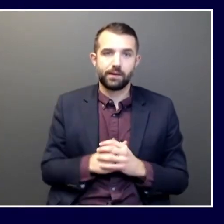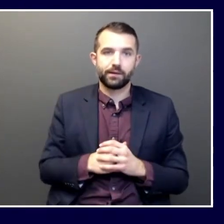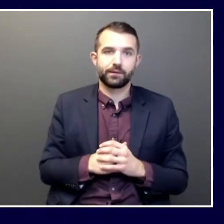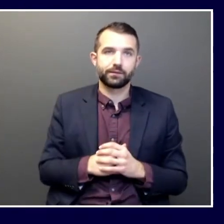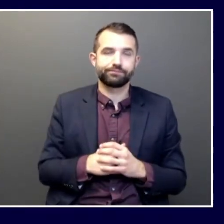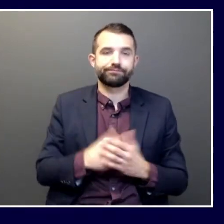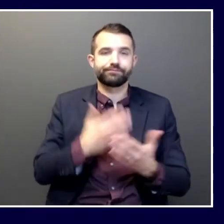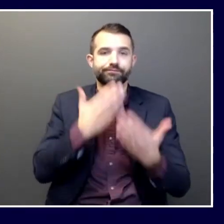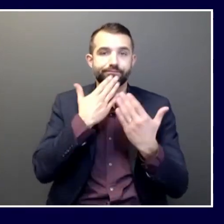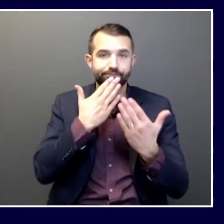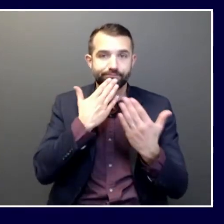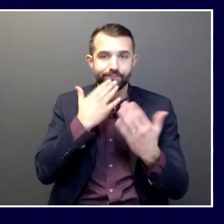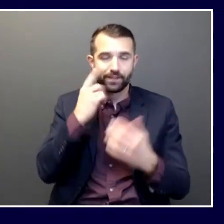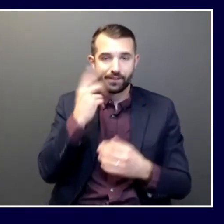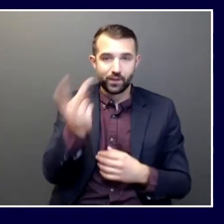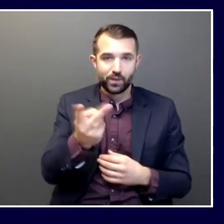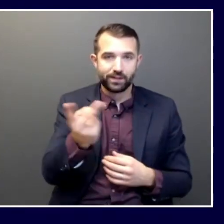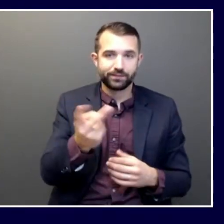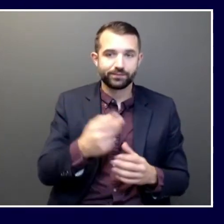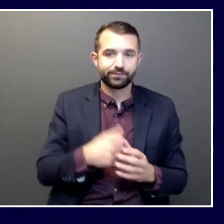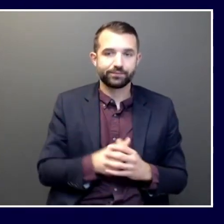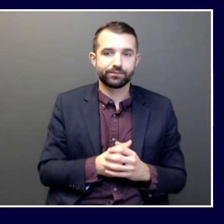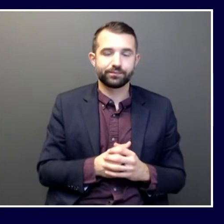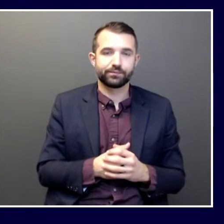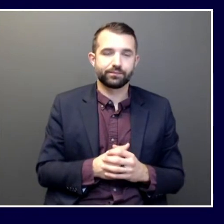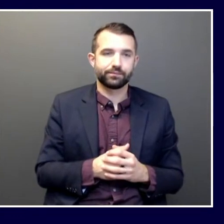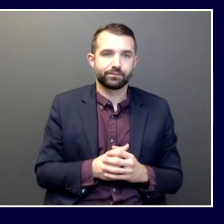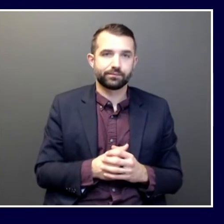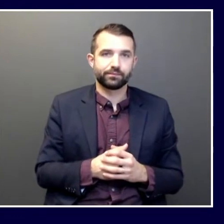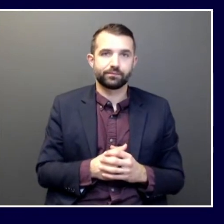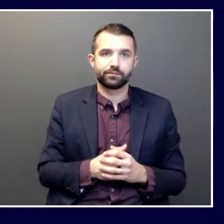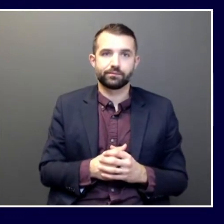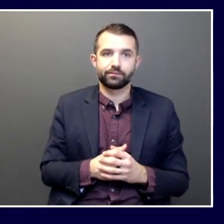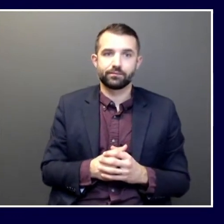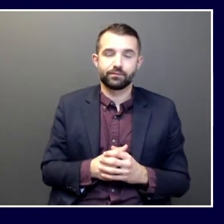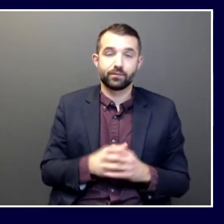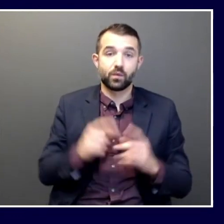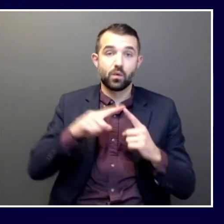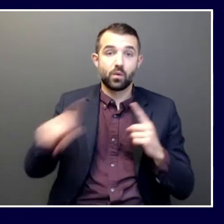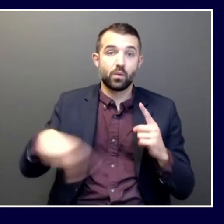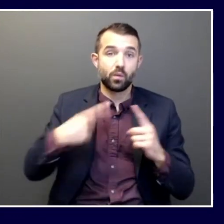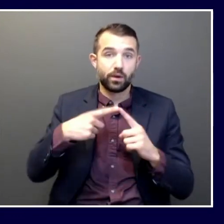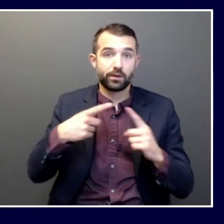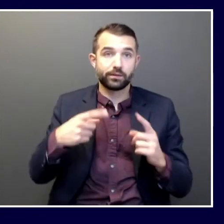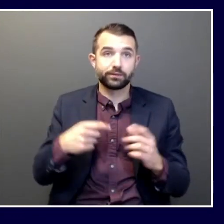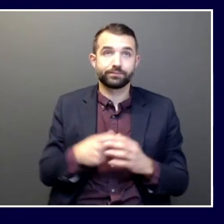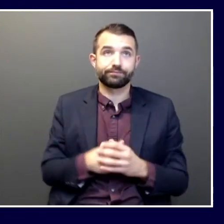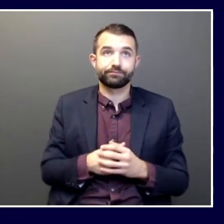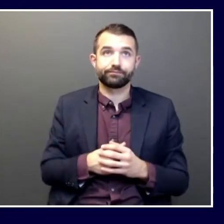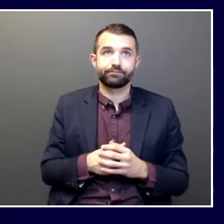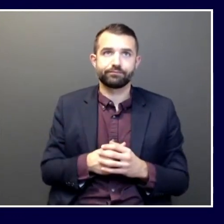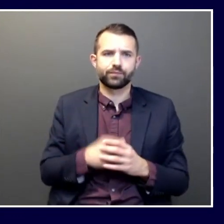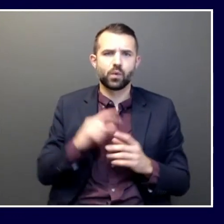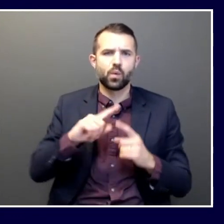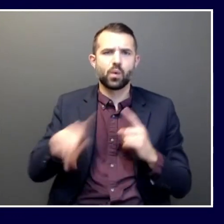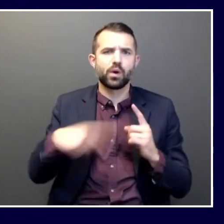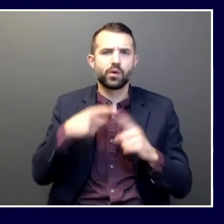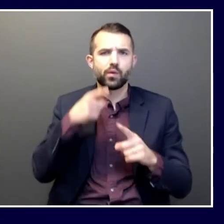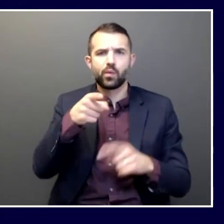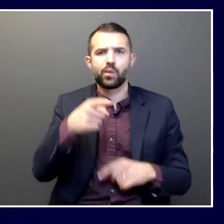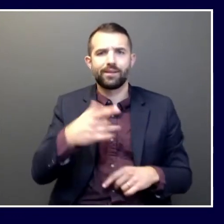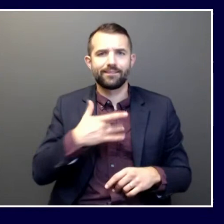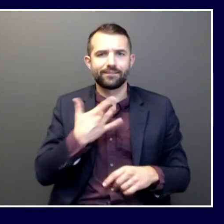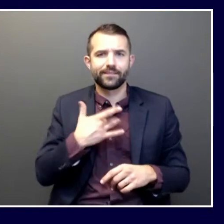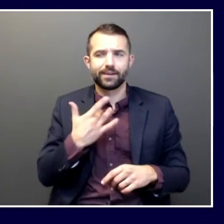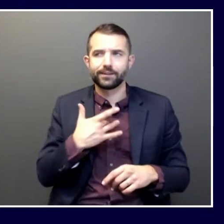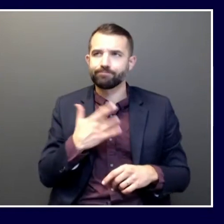Lambrou. Can you say when you expect the effort to give shots to kids to be fully up and running between on-the-ground infrastructure